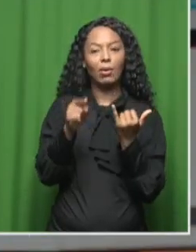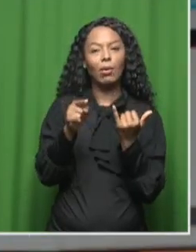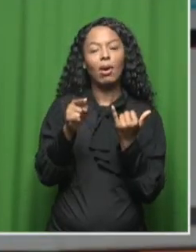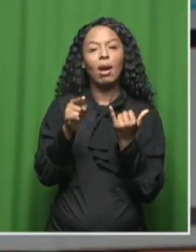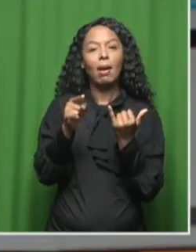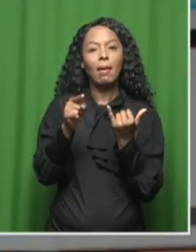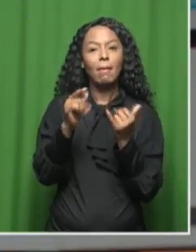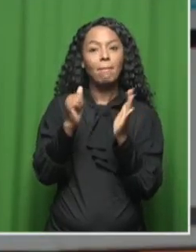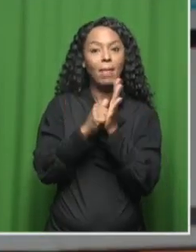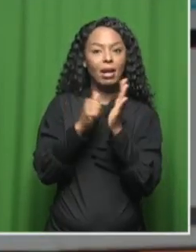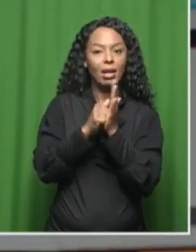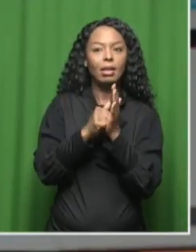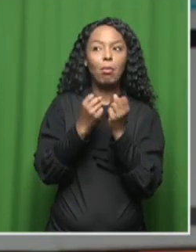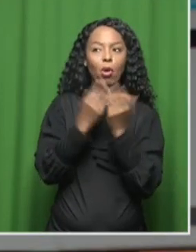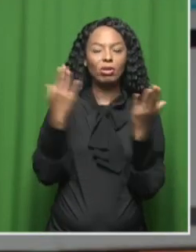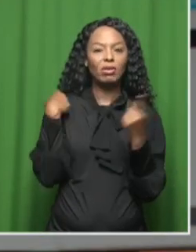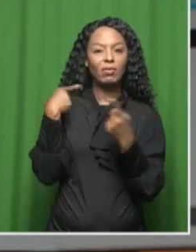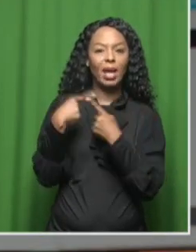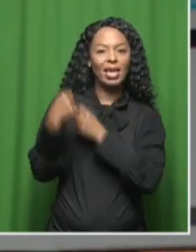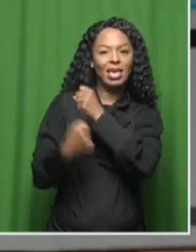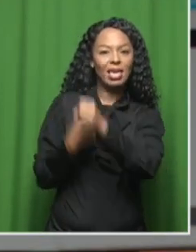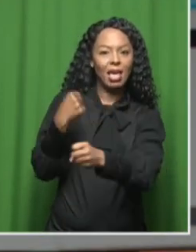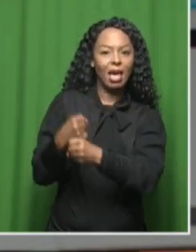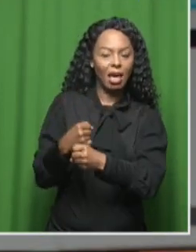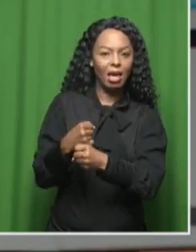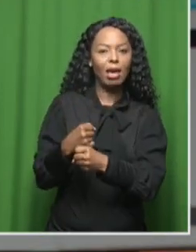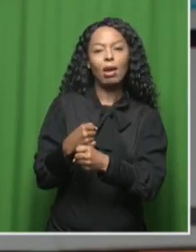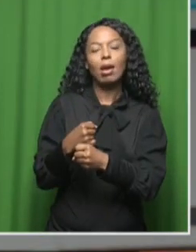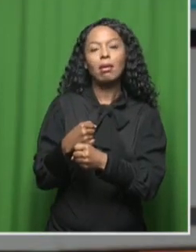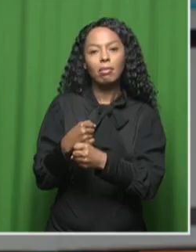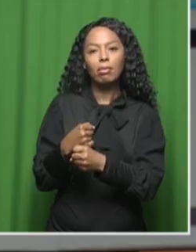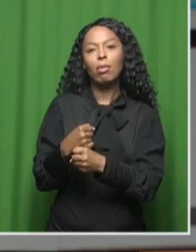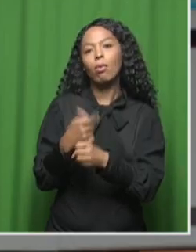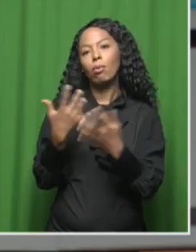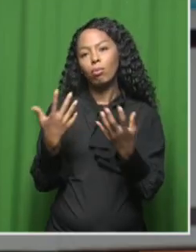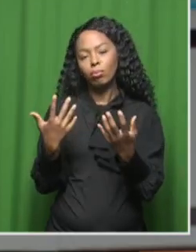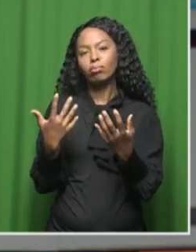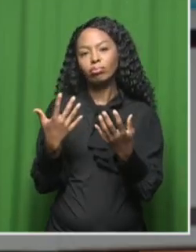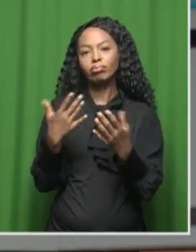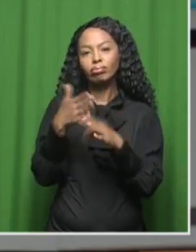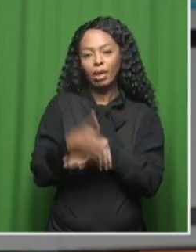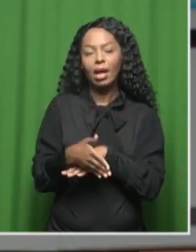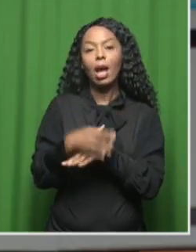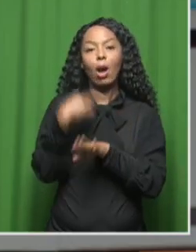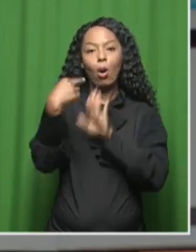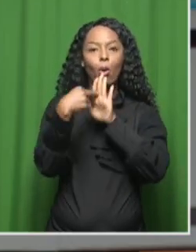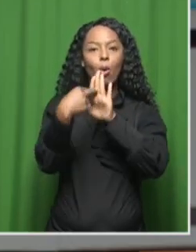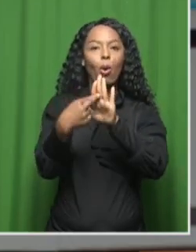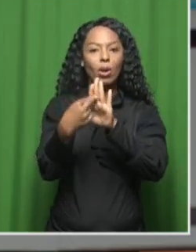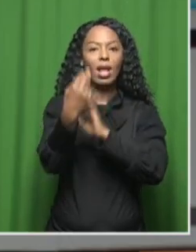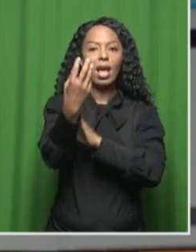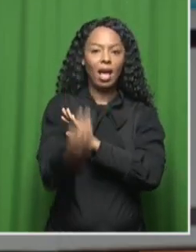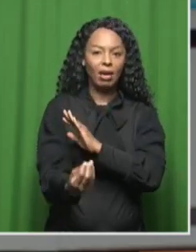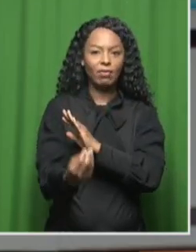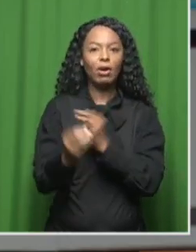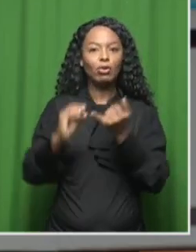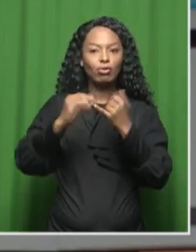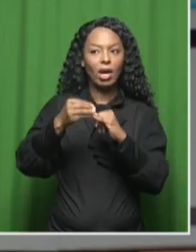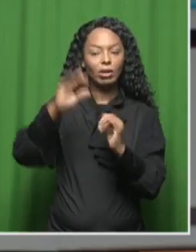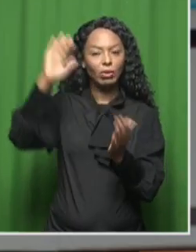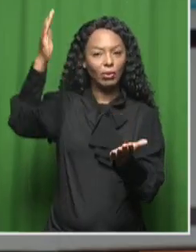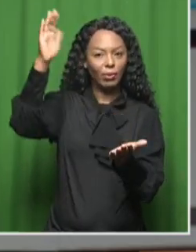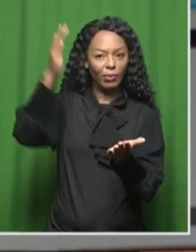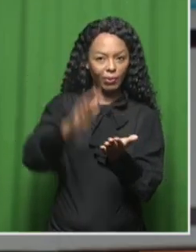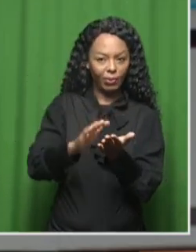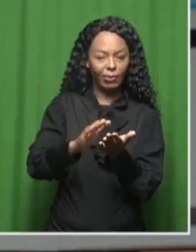after many years or even more than a decade of negotiations, is to play a role in curbing down the emissions of greenhouse